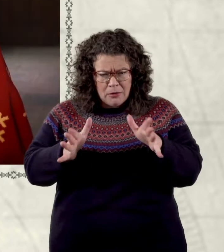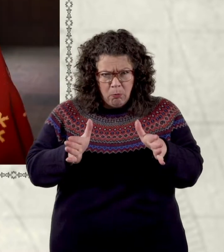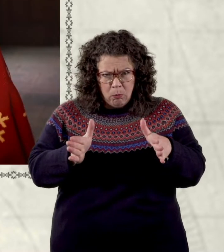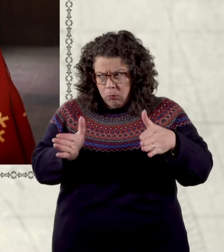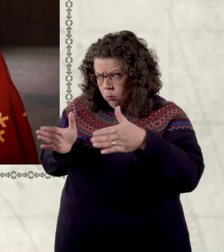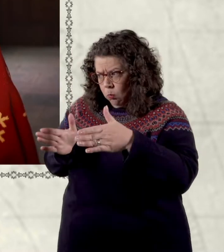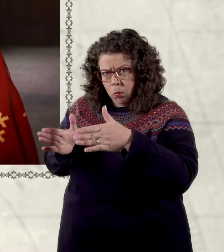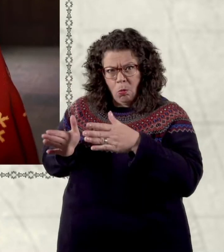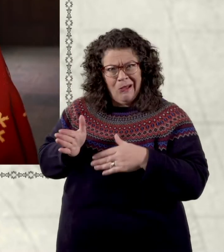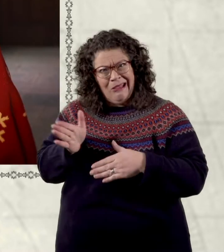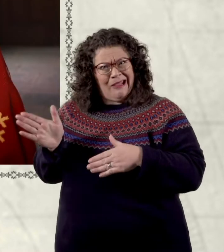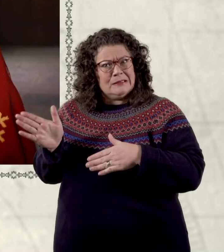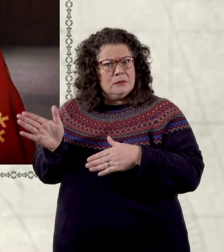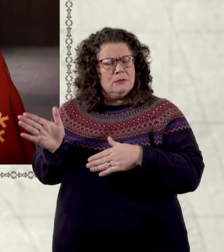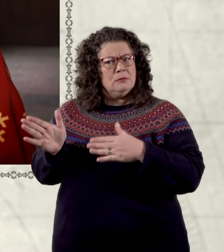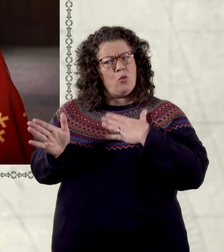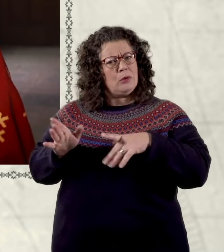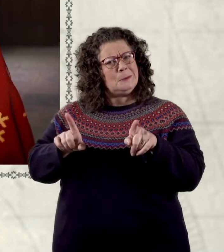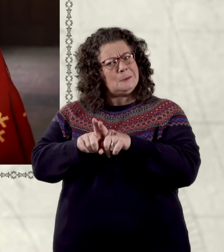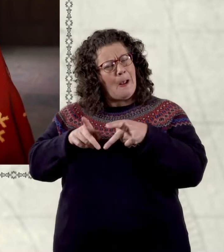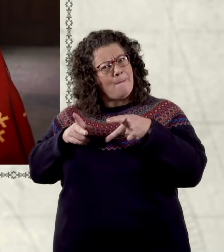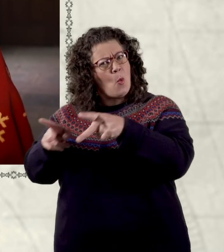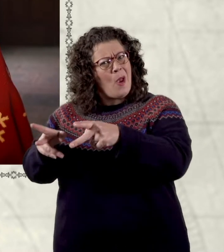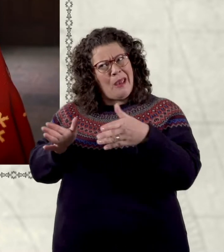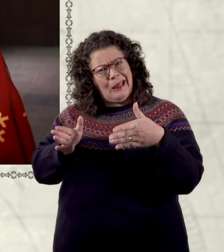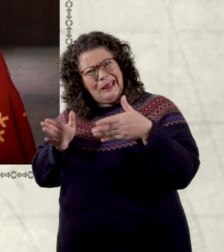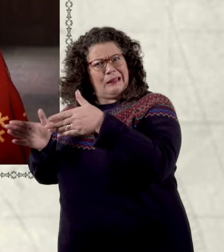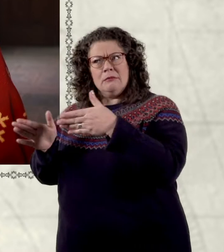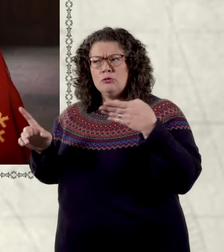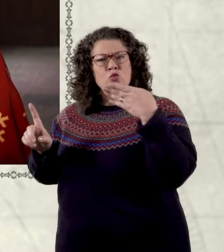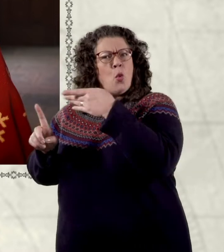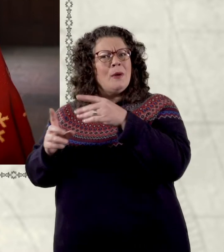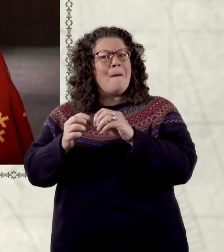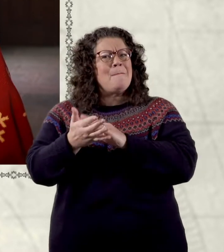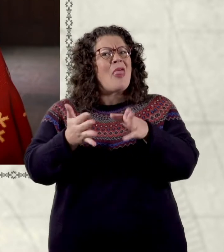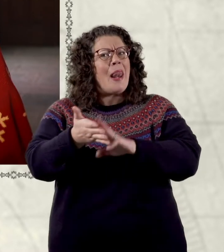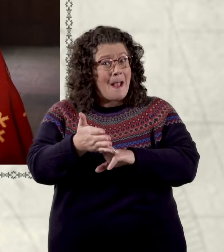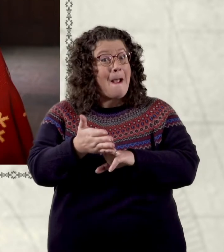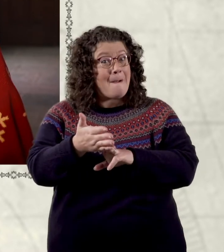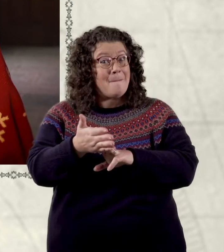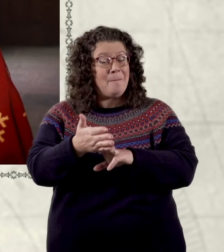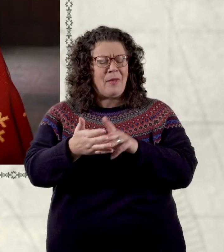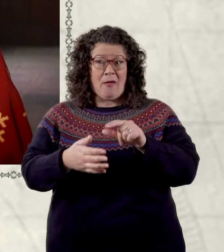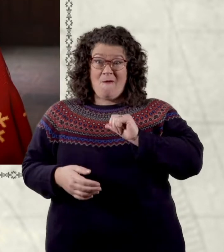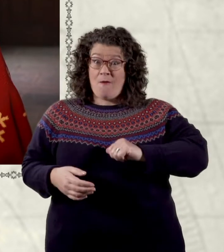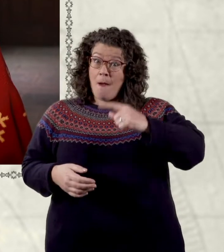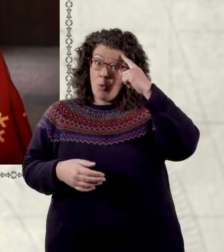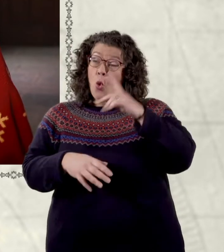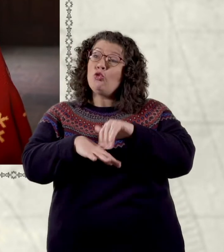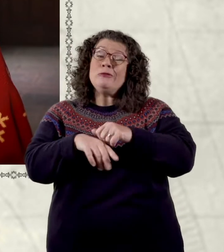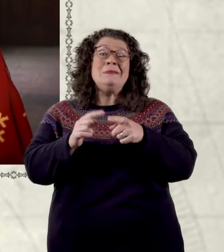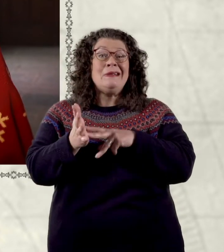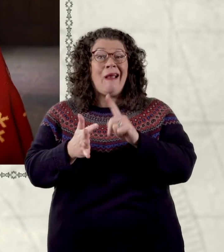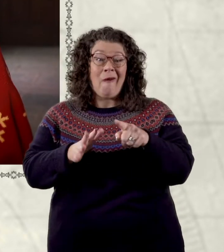they were facing the same way as the cattle in Bethlehem. And the farmers even thought that on Christmas